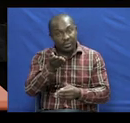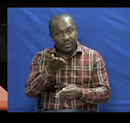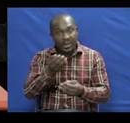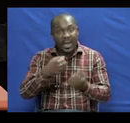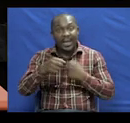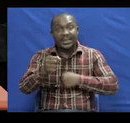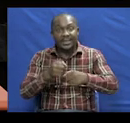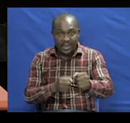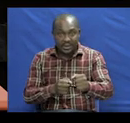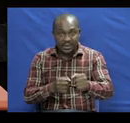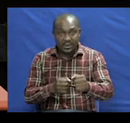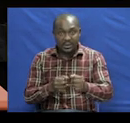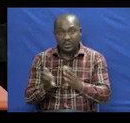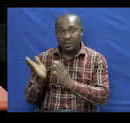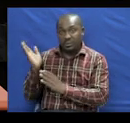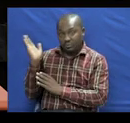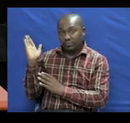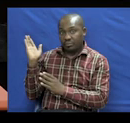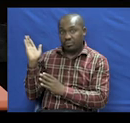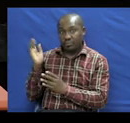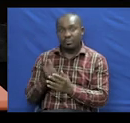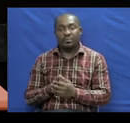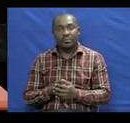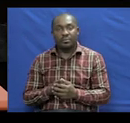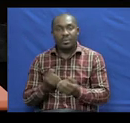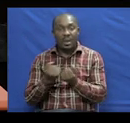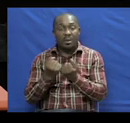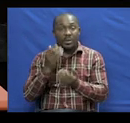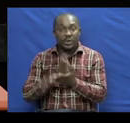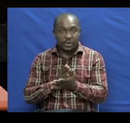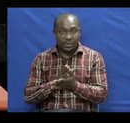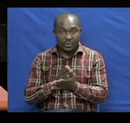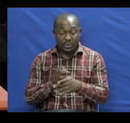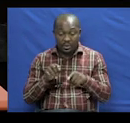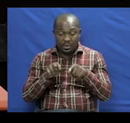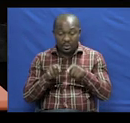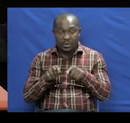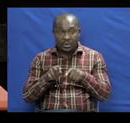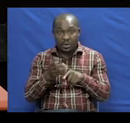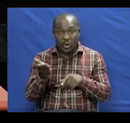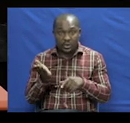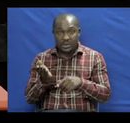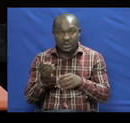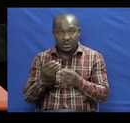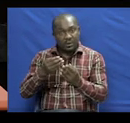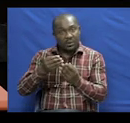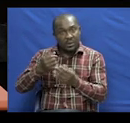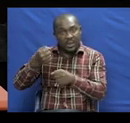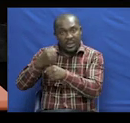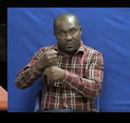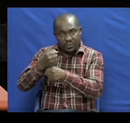you with an exercise which will be displayed on your TV screen. Make sure you do that exercise,